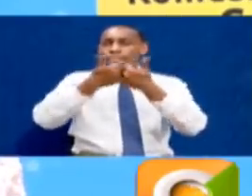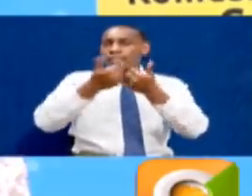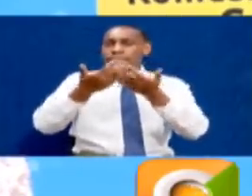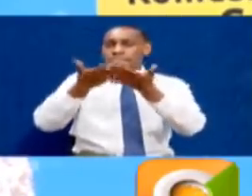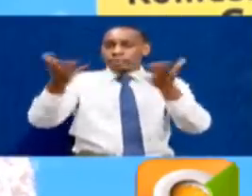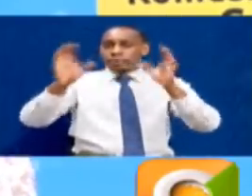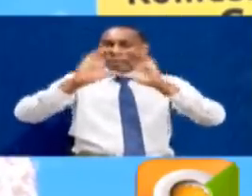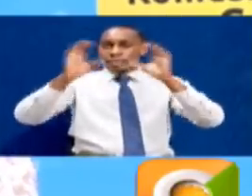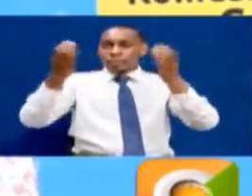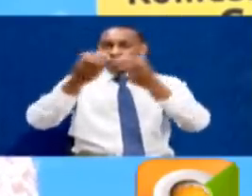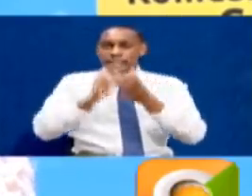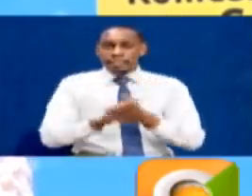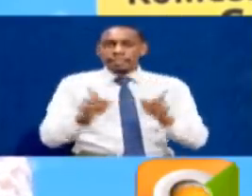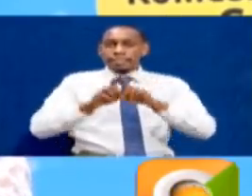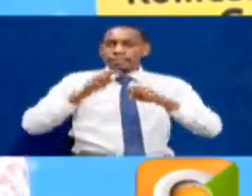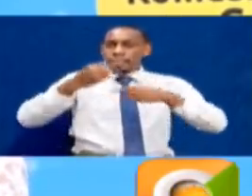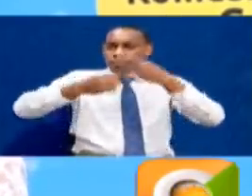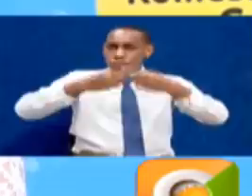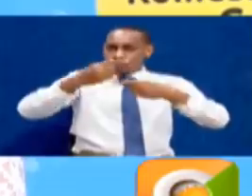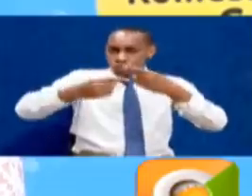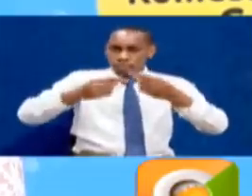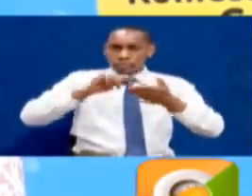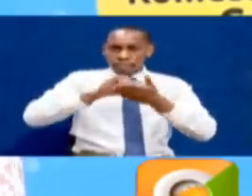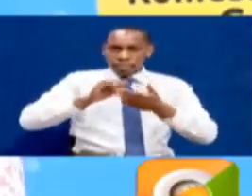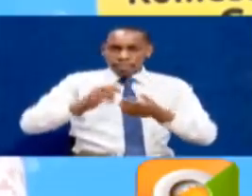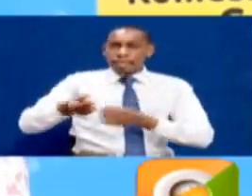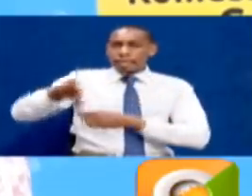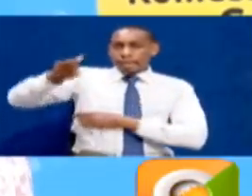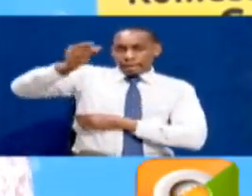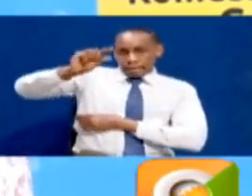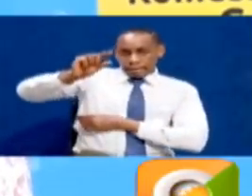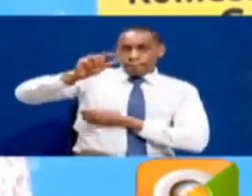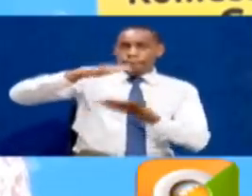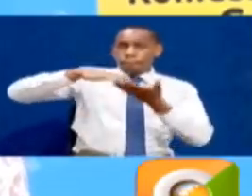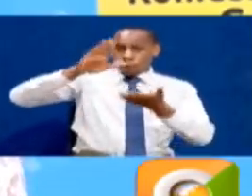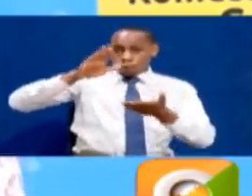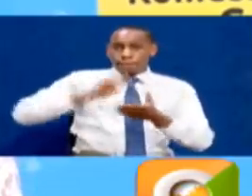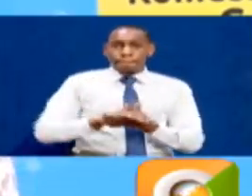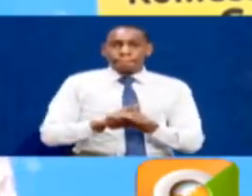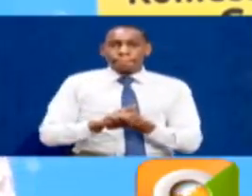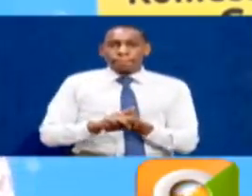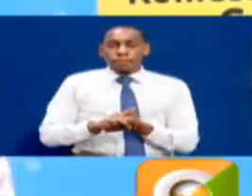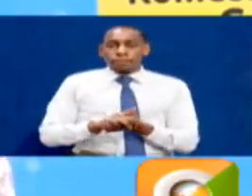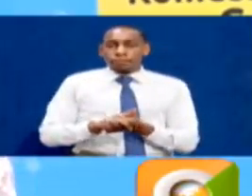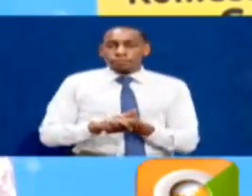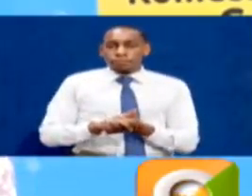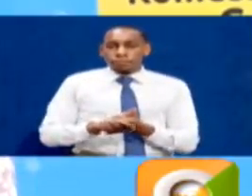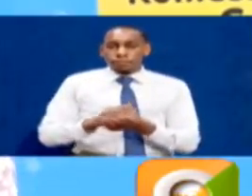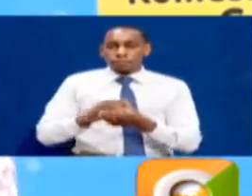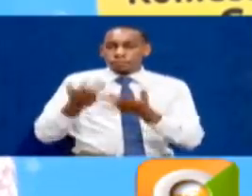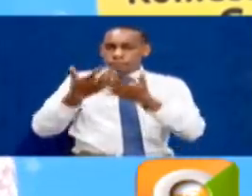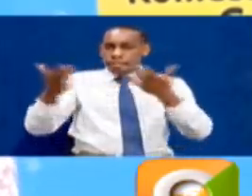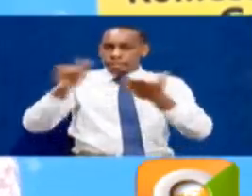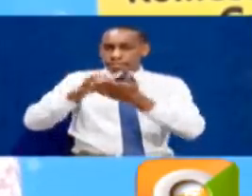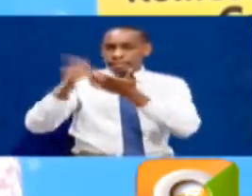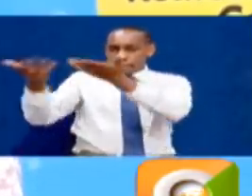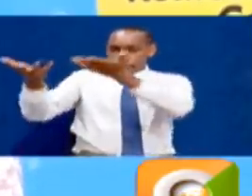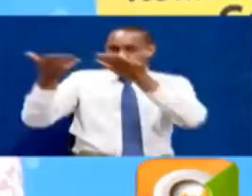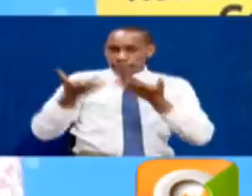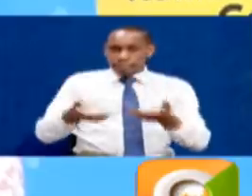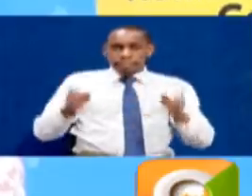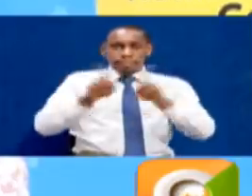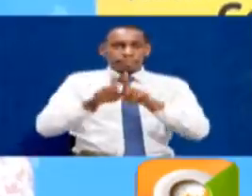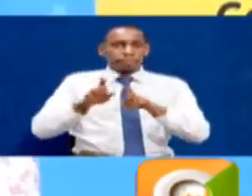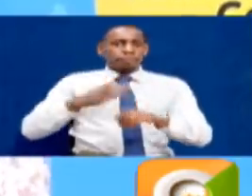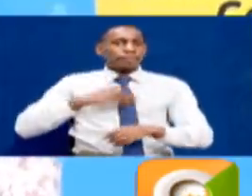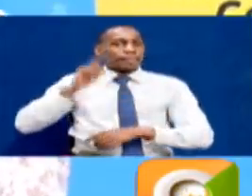world. And we will continue to try and beef up, not just the quantity of reagents that we are getting, and